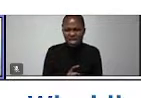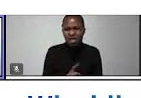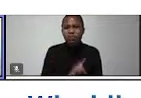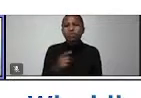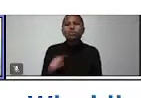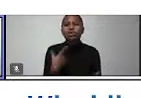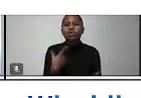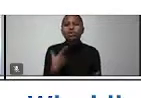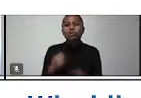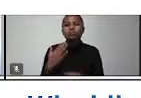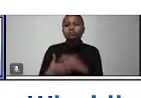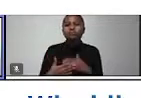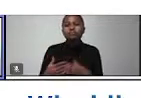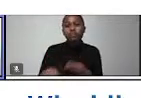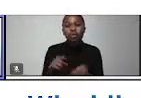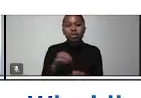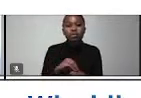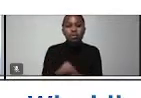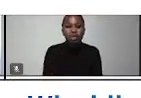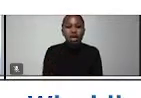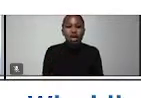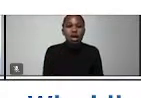on this matter.